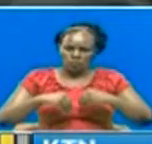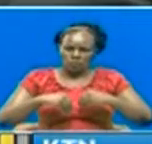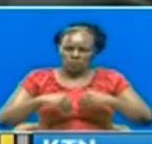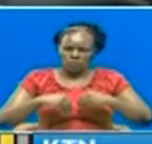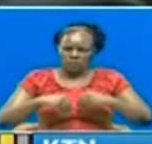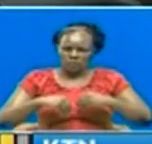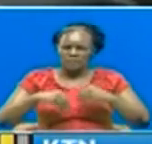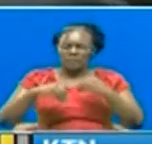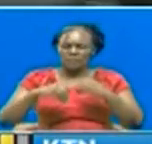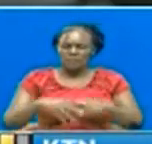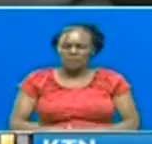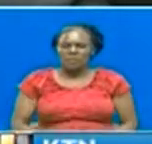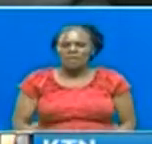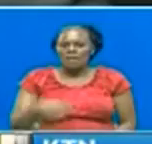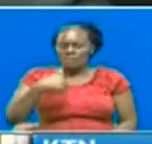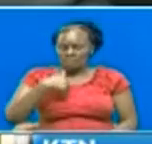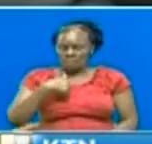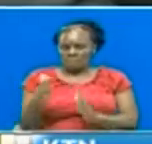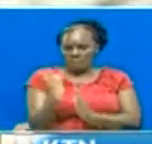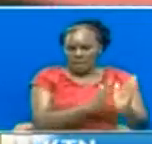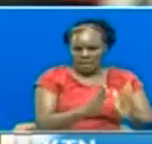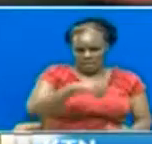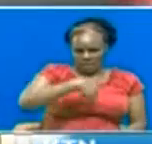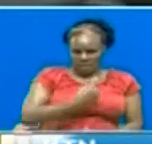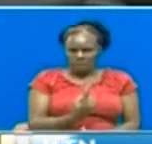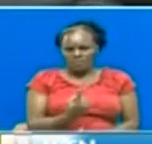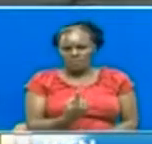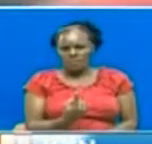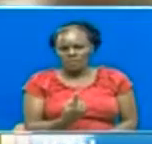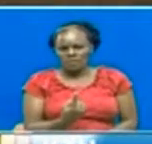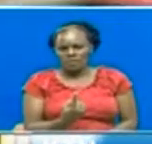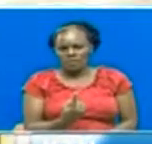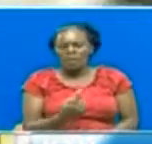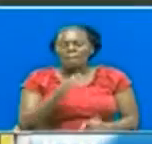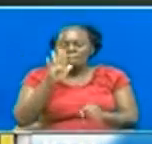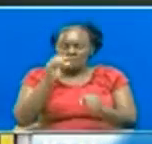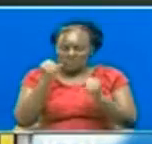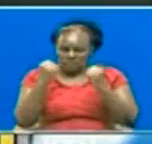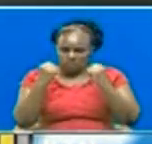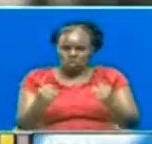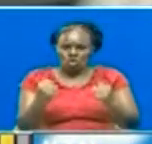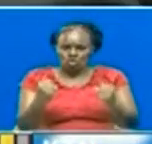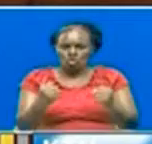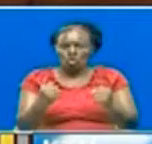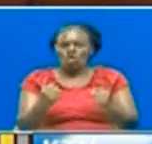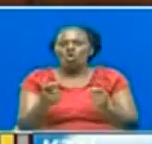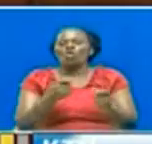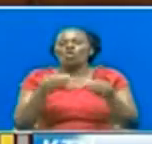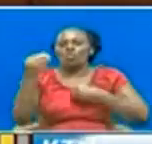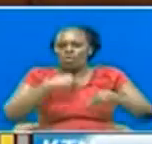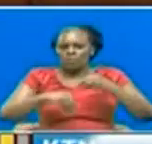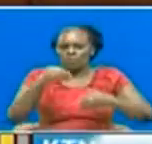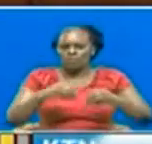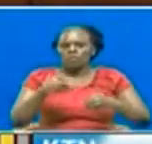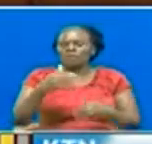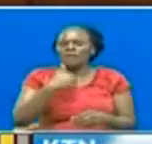security. I plan to deal very, very firmly with corruption. Boinet has